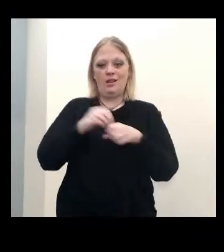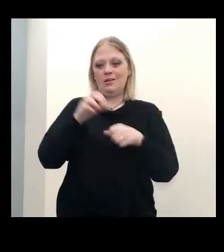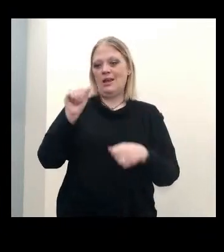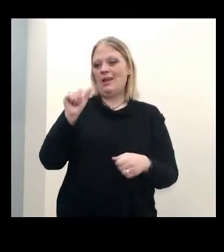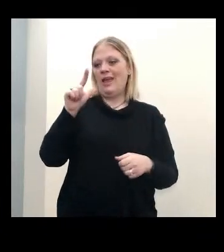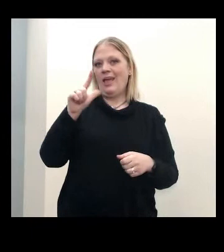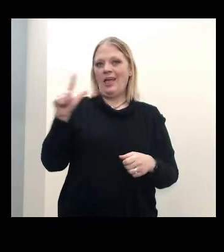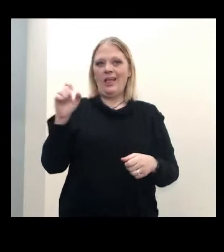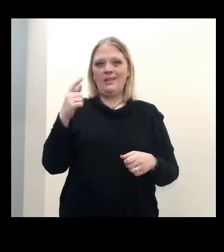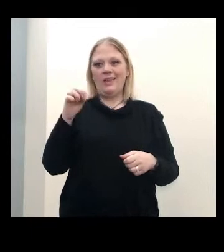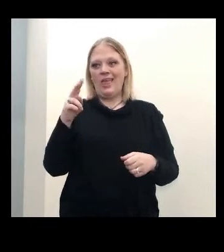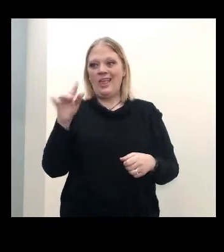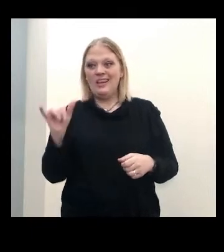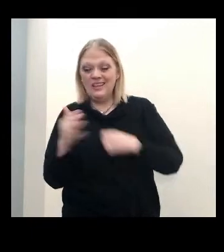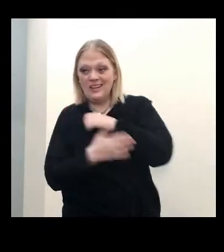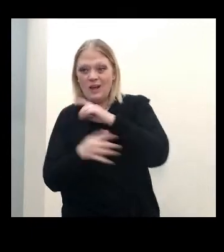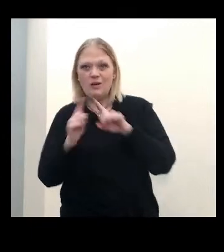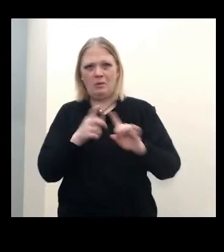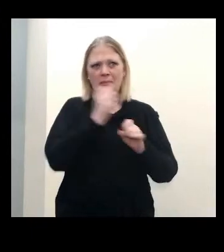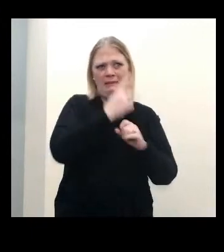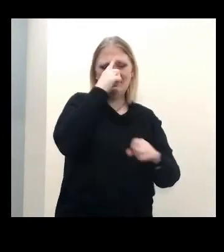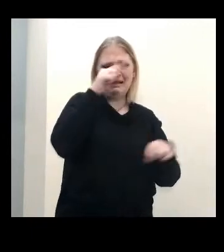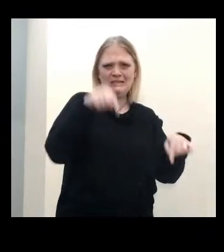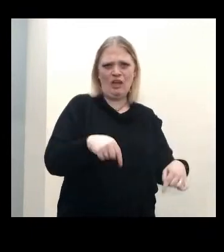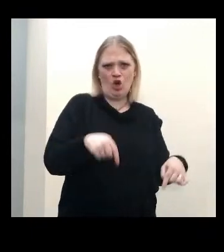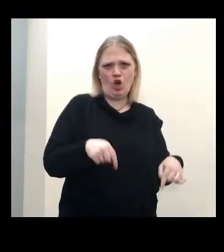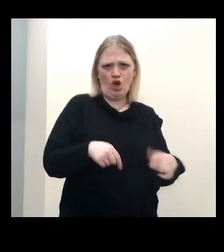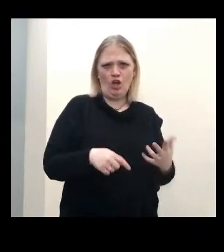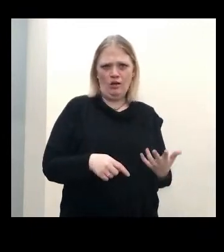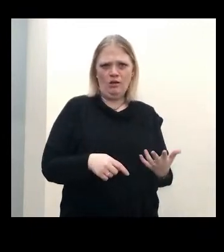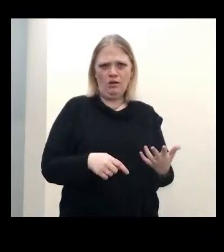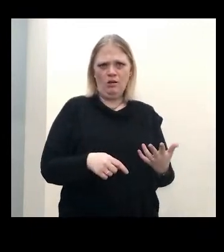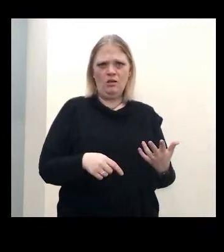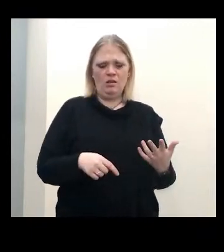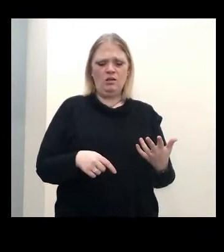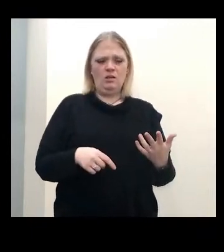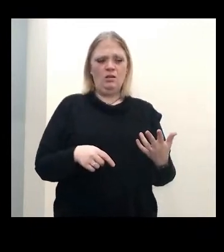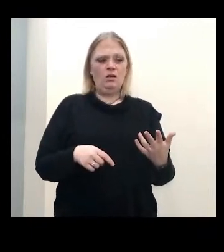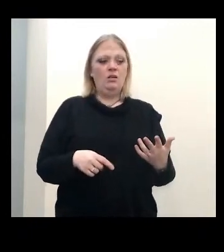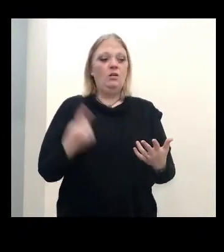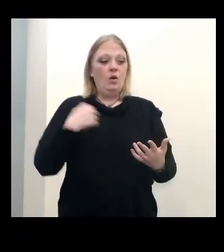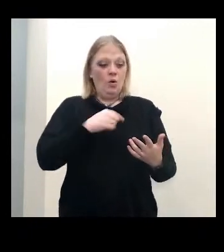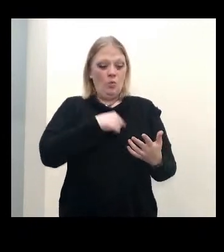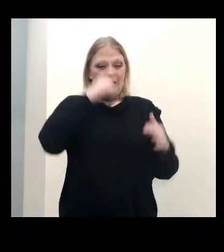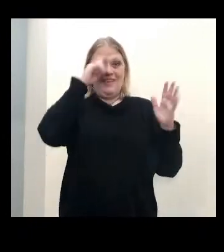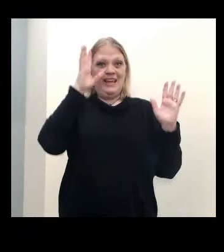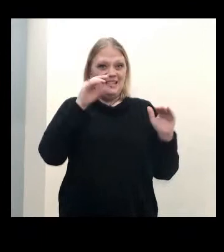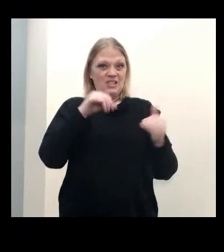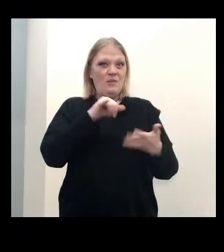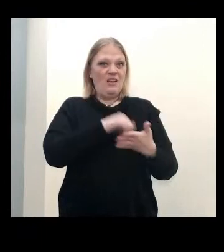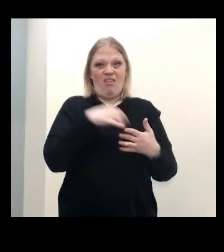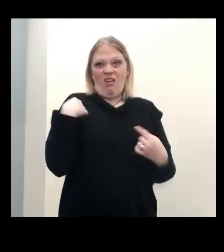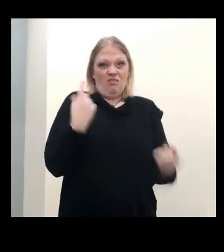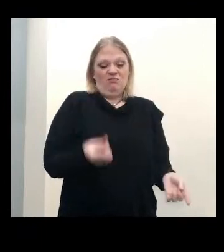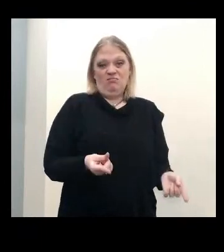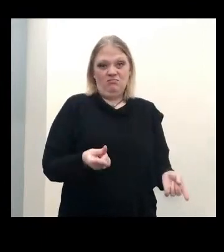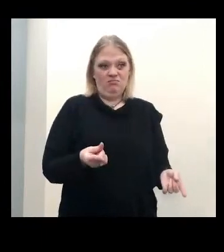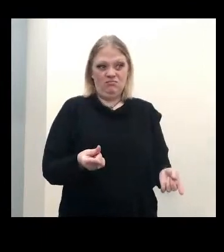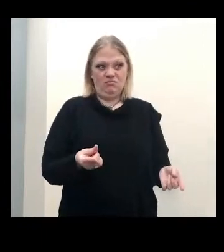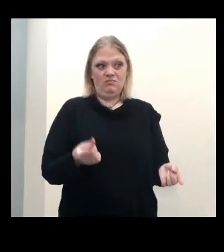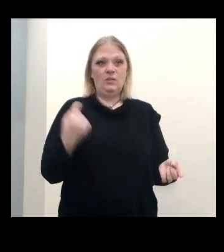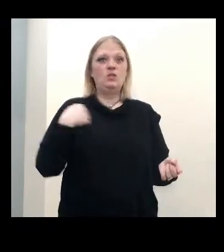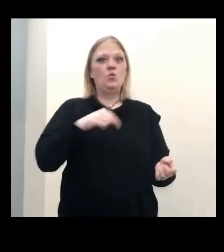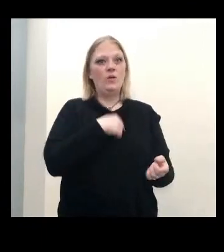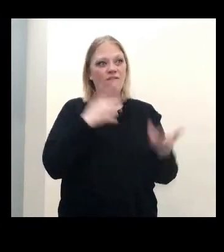Allegheny County, but it certainly makes sense to have it here. So we have anticipated this. That's why we've been